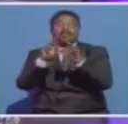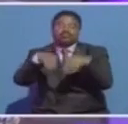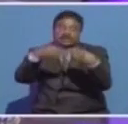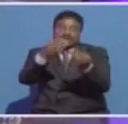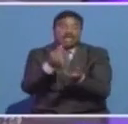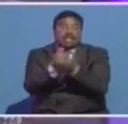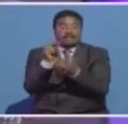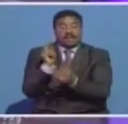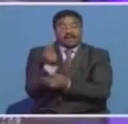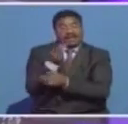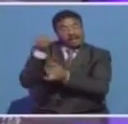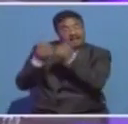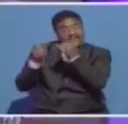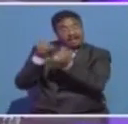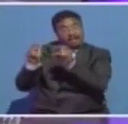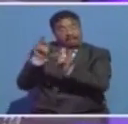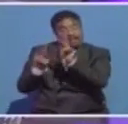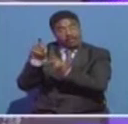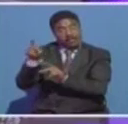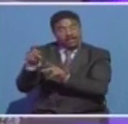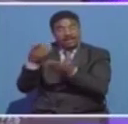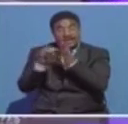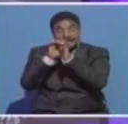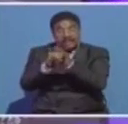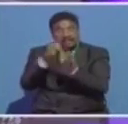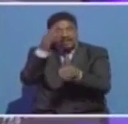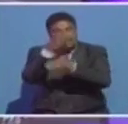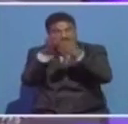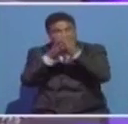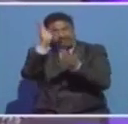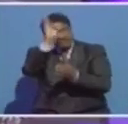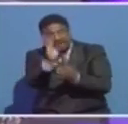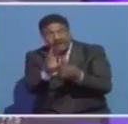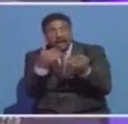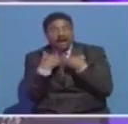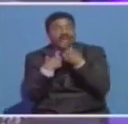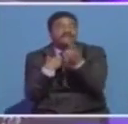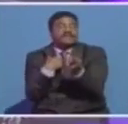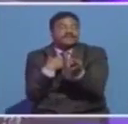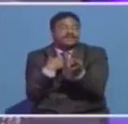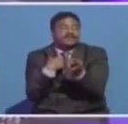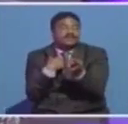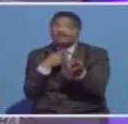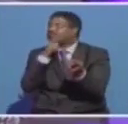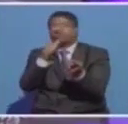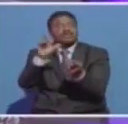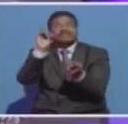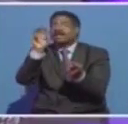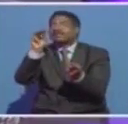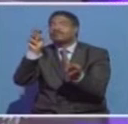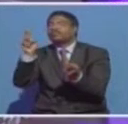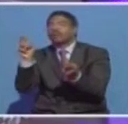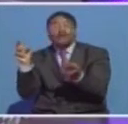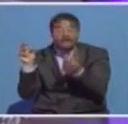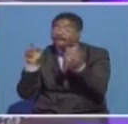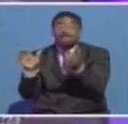time. For instance, a building, you may see cracks developing. It's not DMMU's job to go and